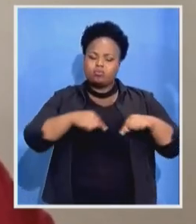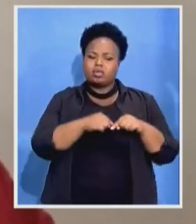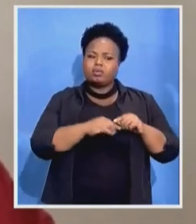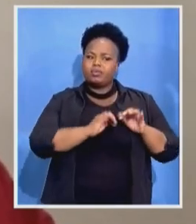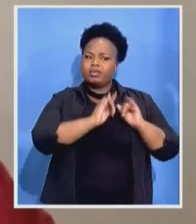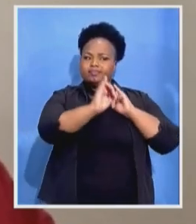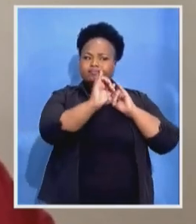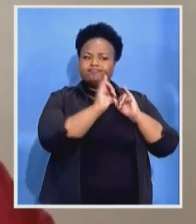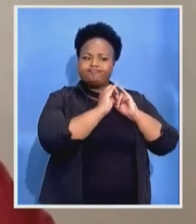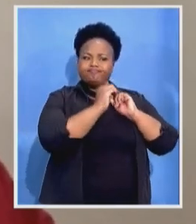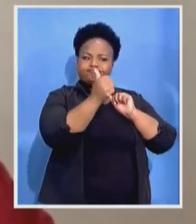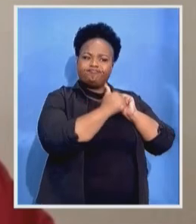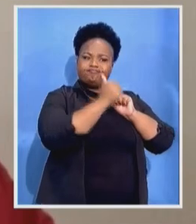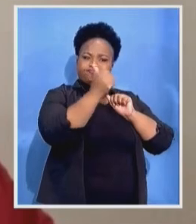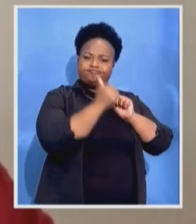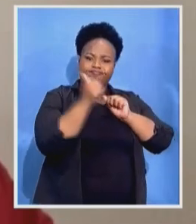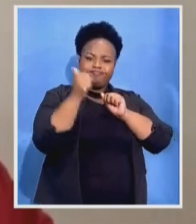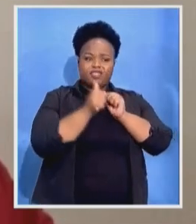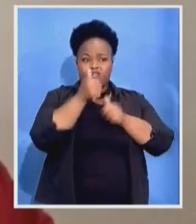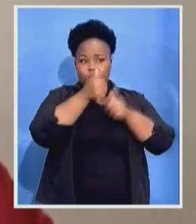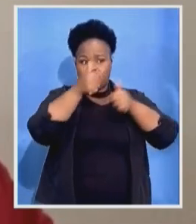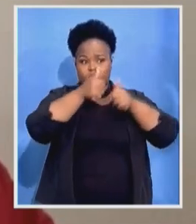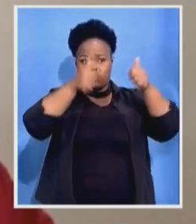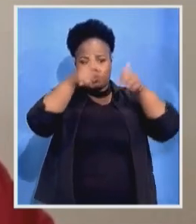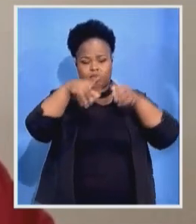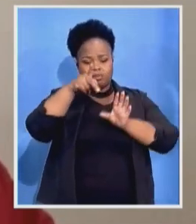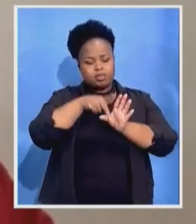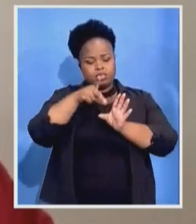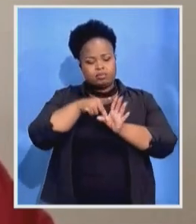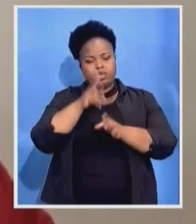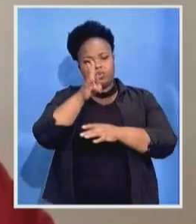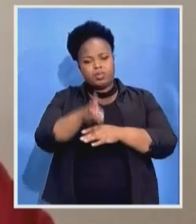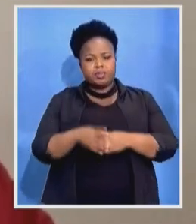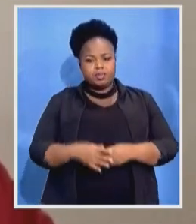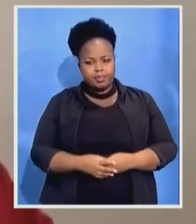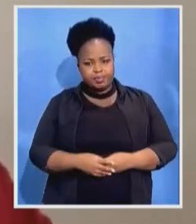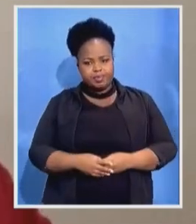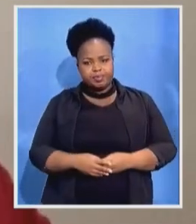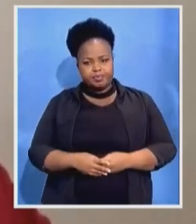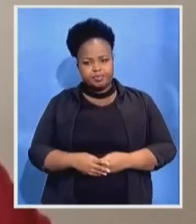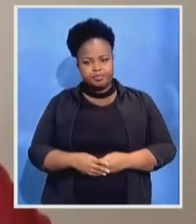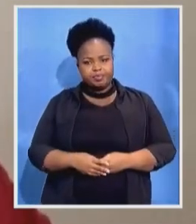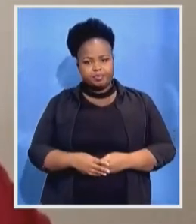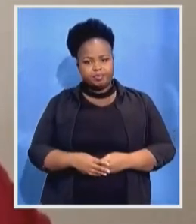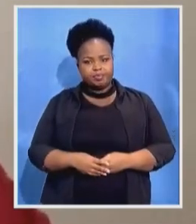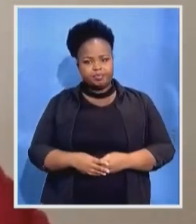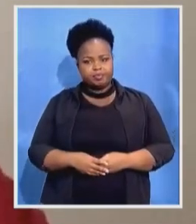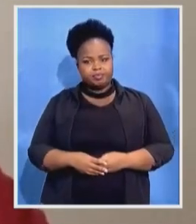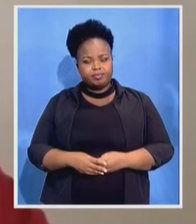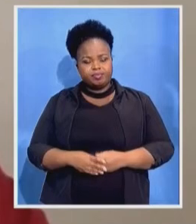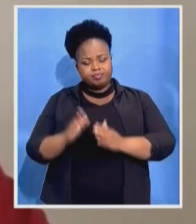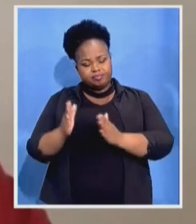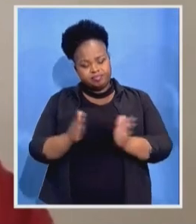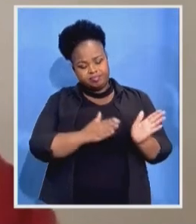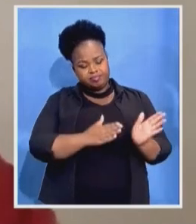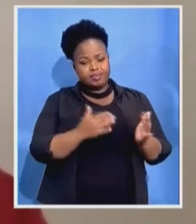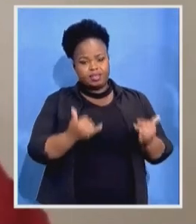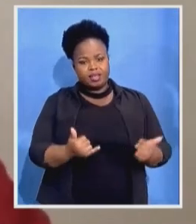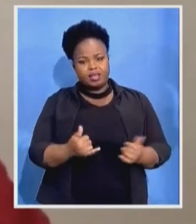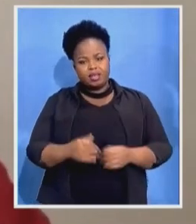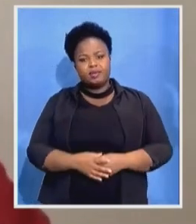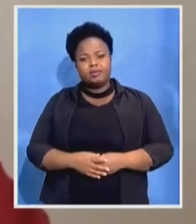to participate at the session. Let me now turn to other resolutions of the Central Committee to